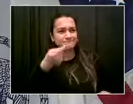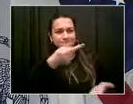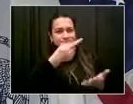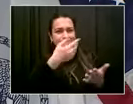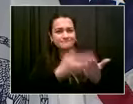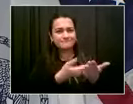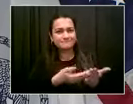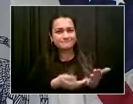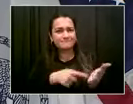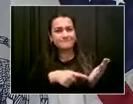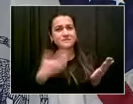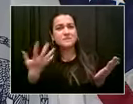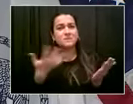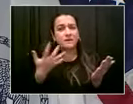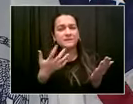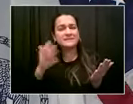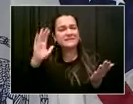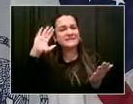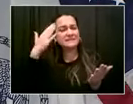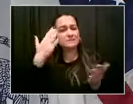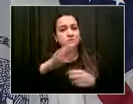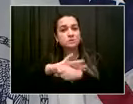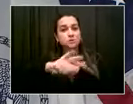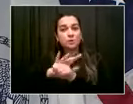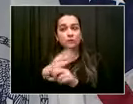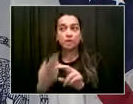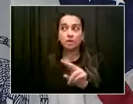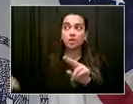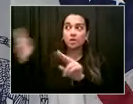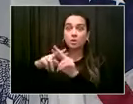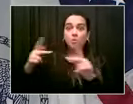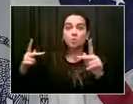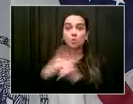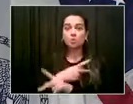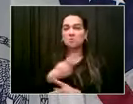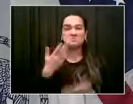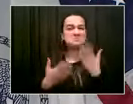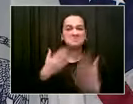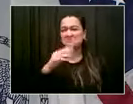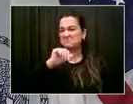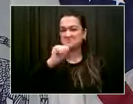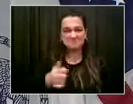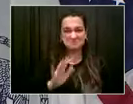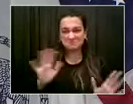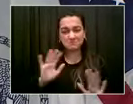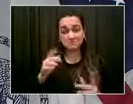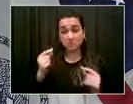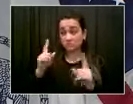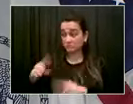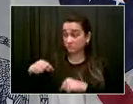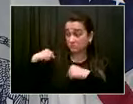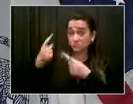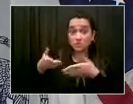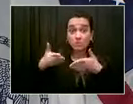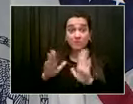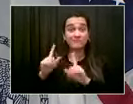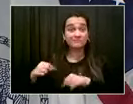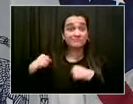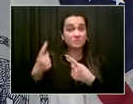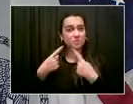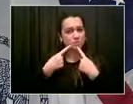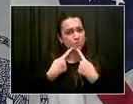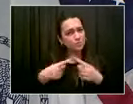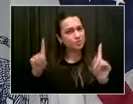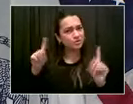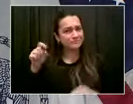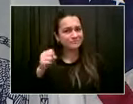clearer. Vaccination works. Dr. Varma, Dr. Choksi, Dr. Katz said from the very beginning, you get millions and millions of people vaccinated, it's going to be a whole